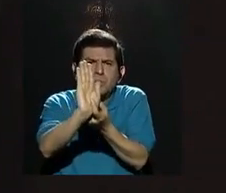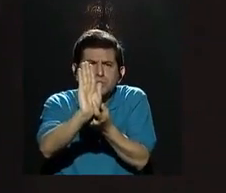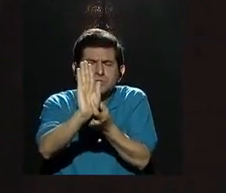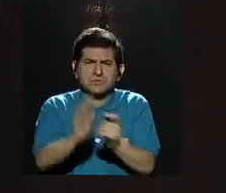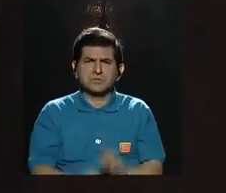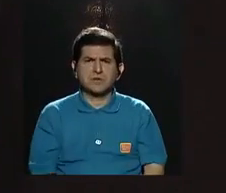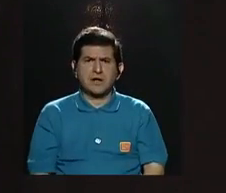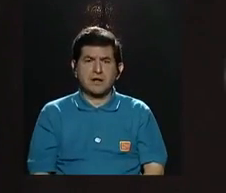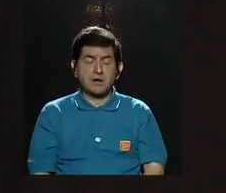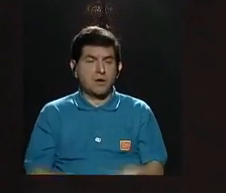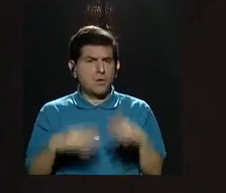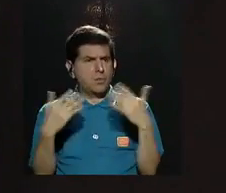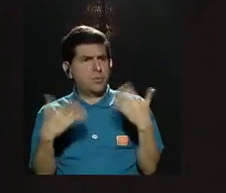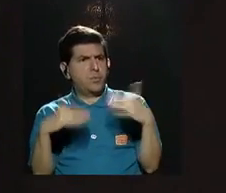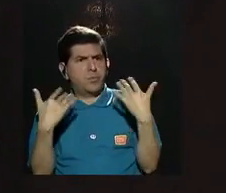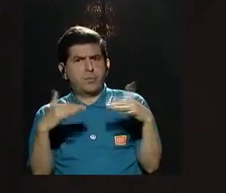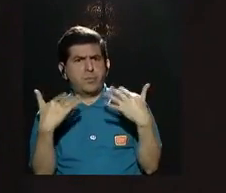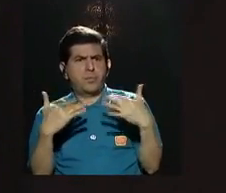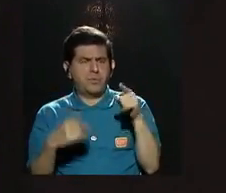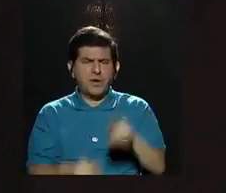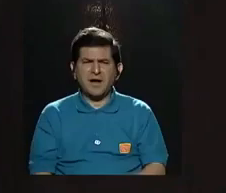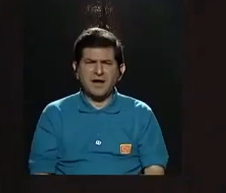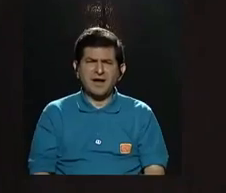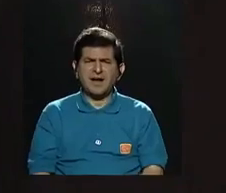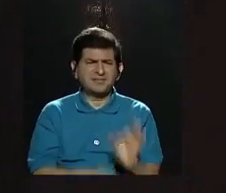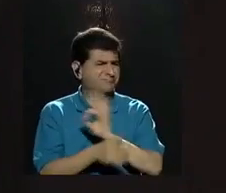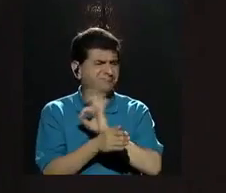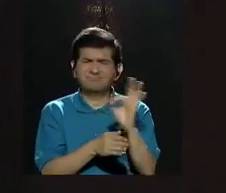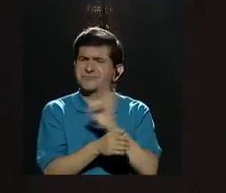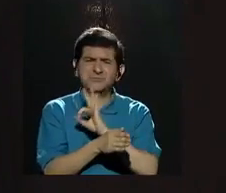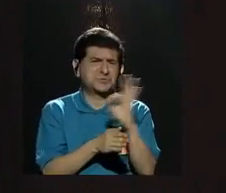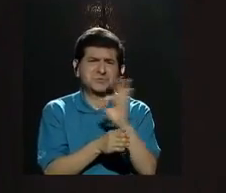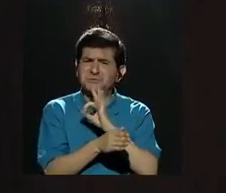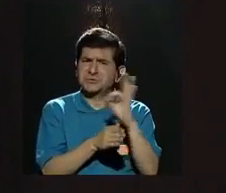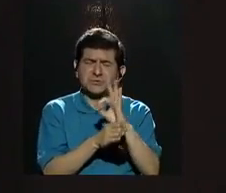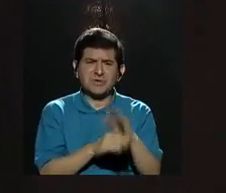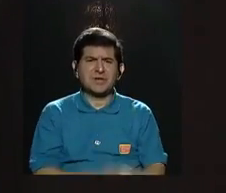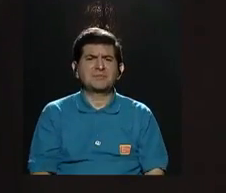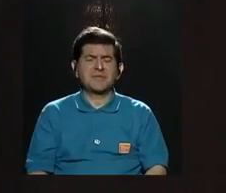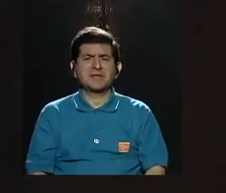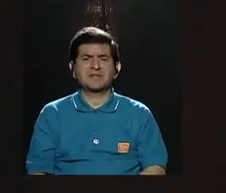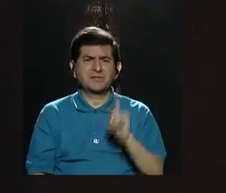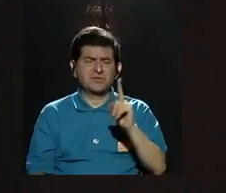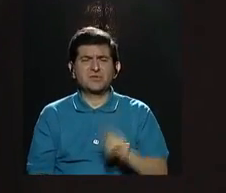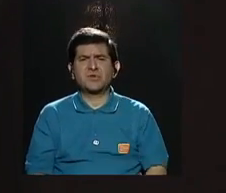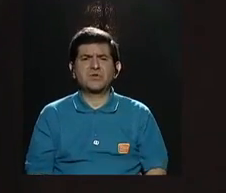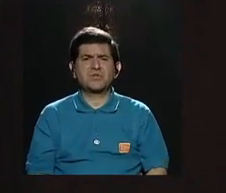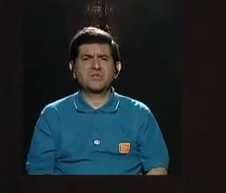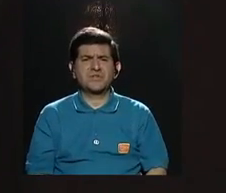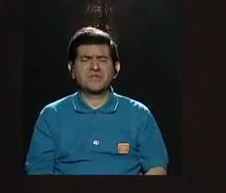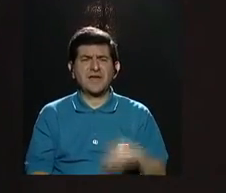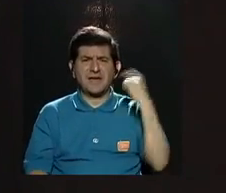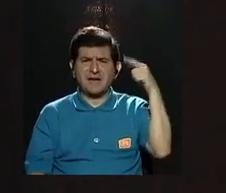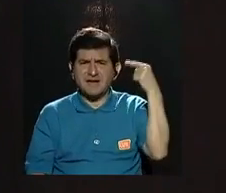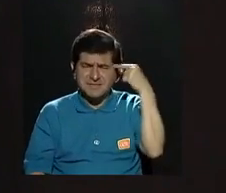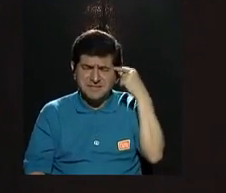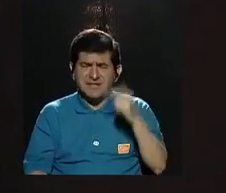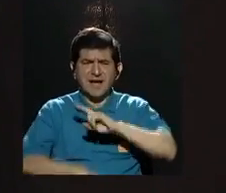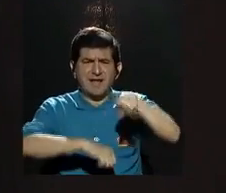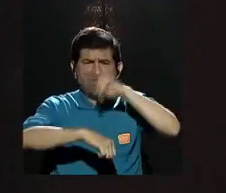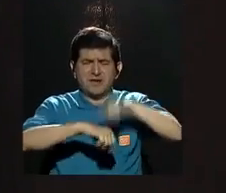further reveal the obsolescence of the nation state as the most appropriate form